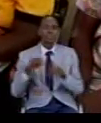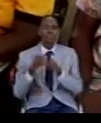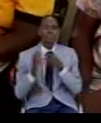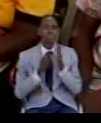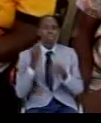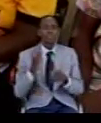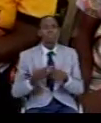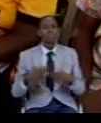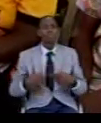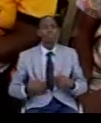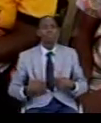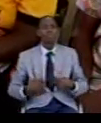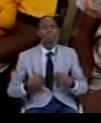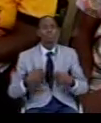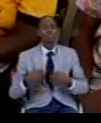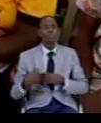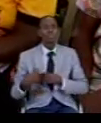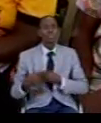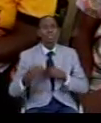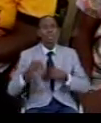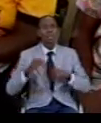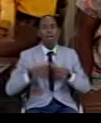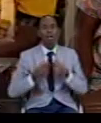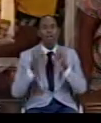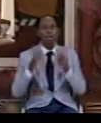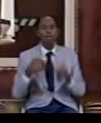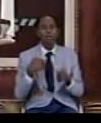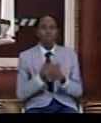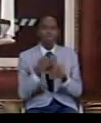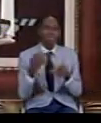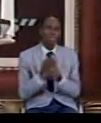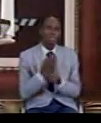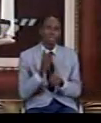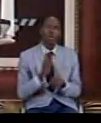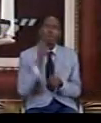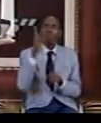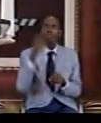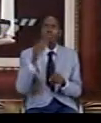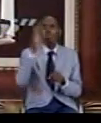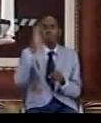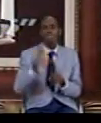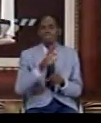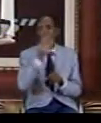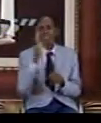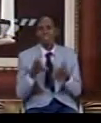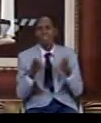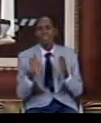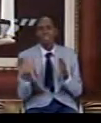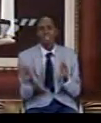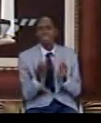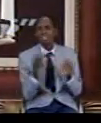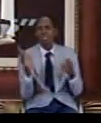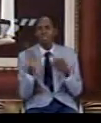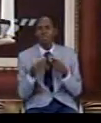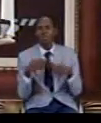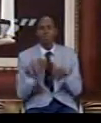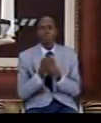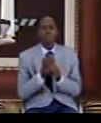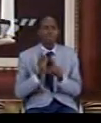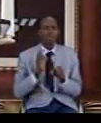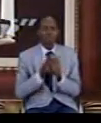can we bear the cross? How can we take up the cross and never allow any sin to make us disregard